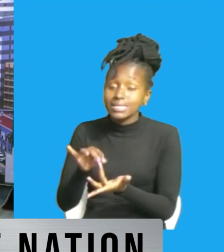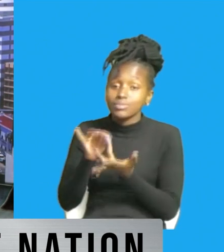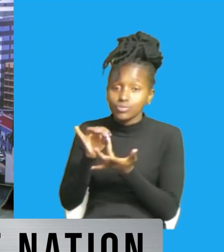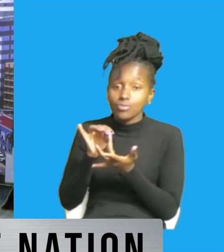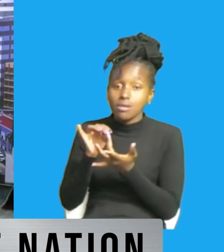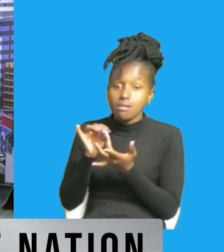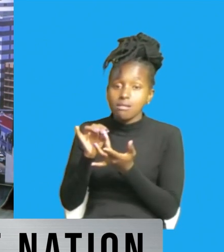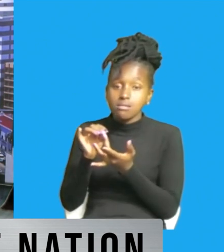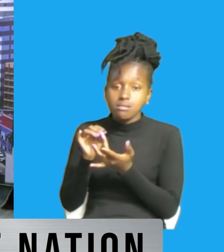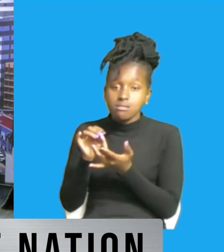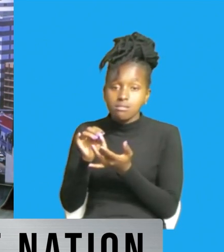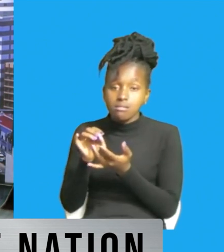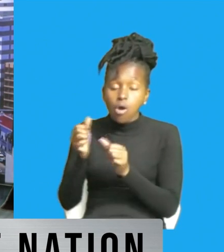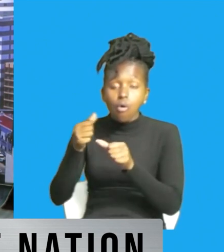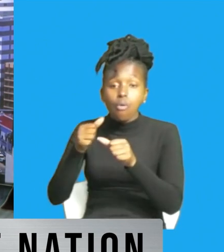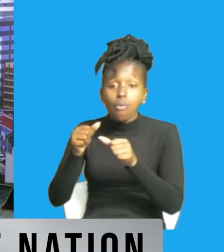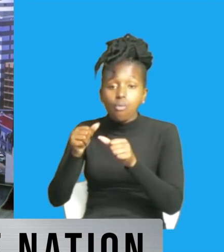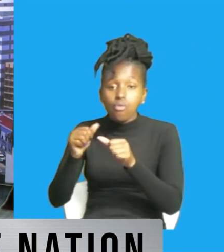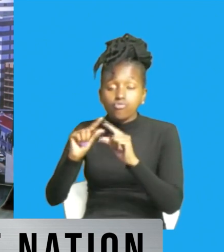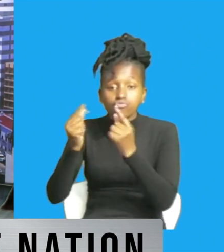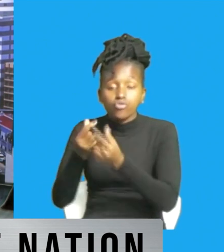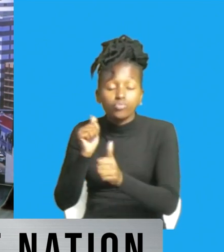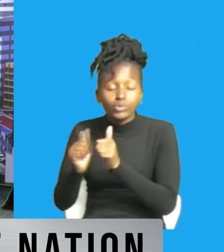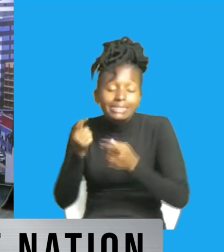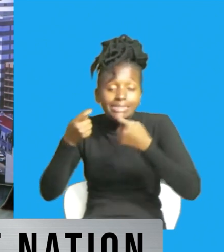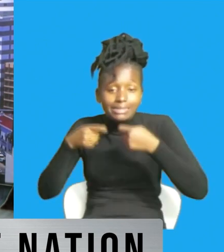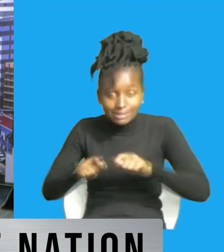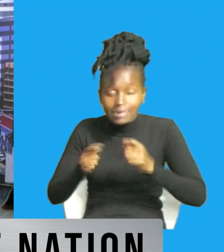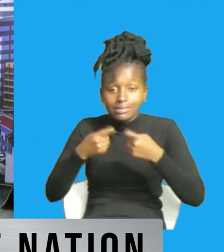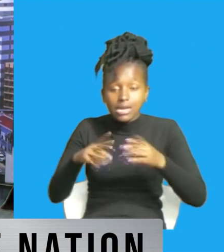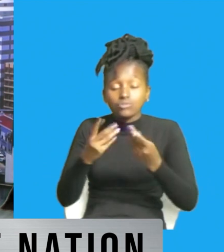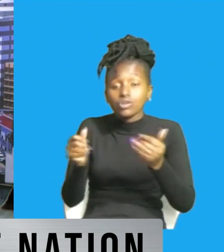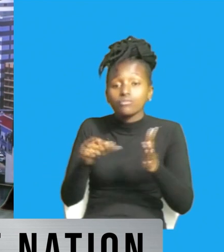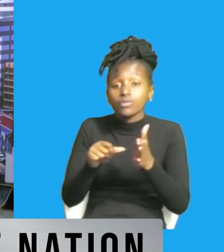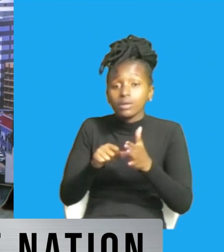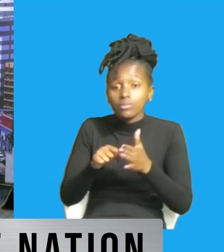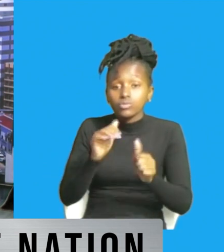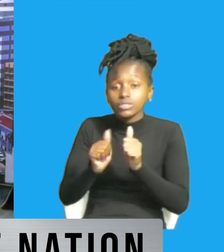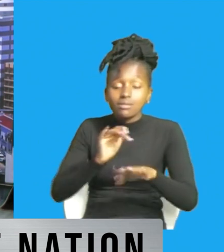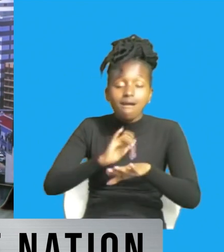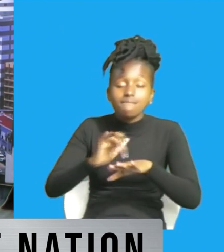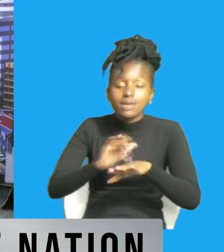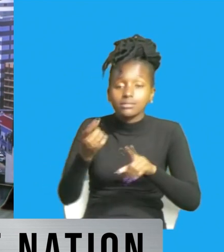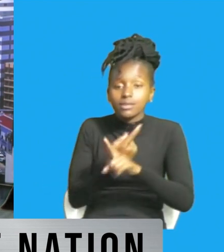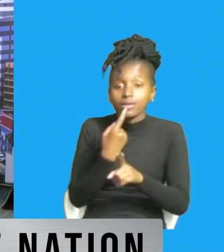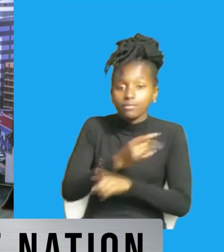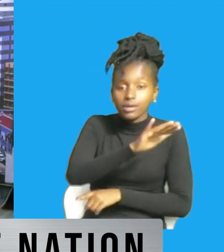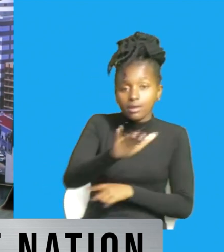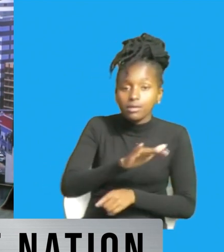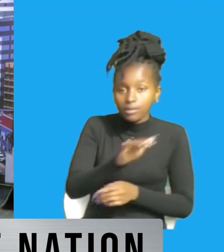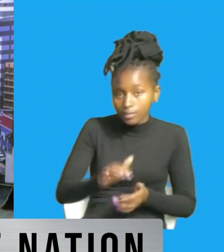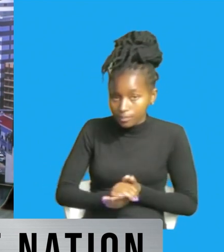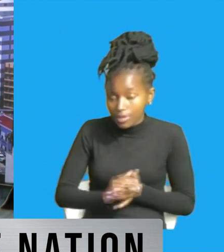issue, but also on other issues that are affecting those areas. Jonah, the first thing that you deal with in those areas is about